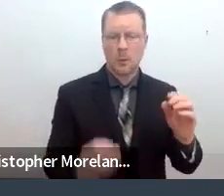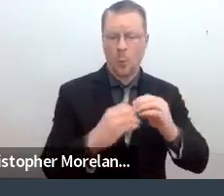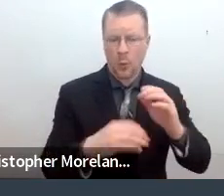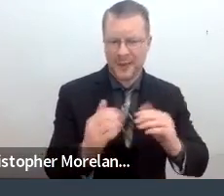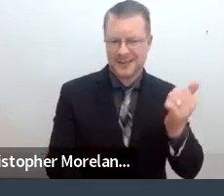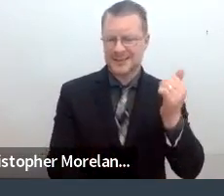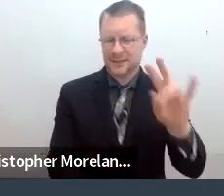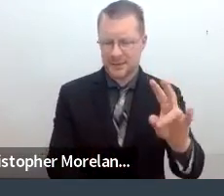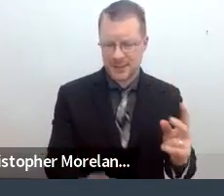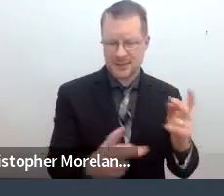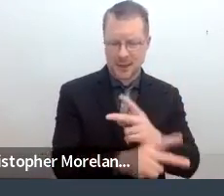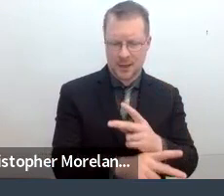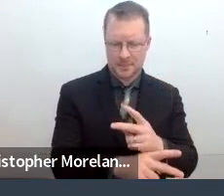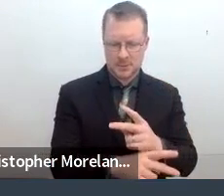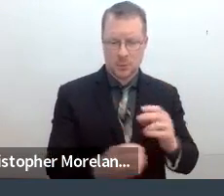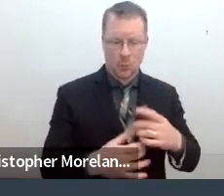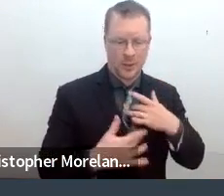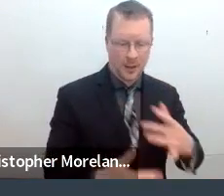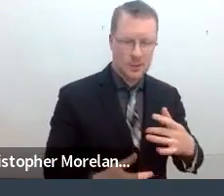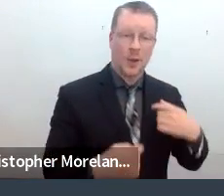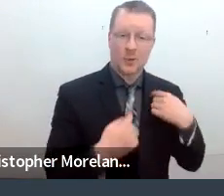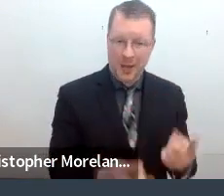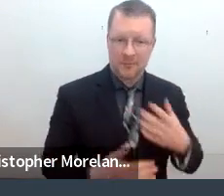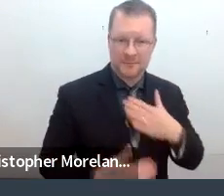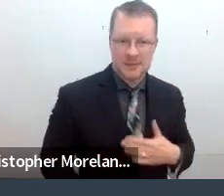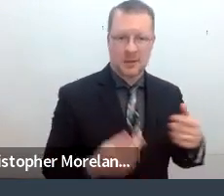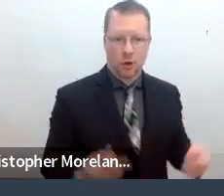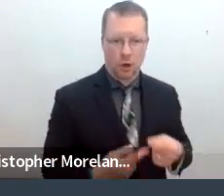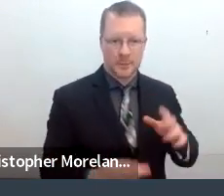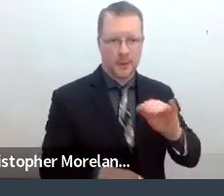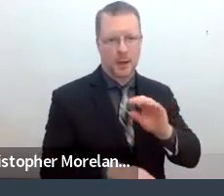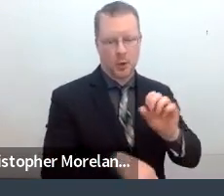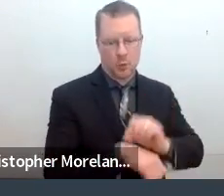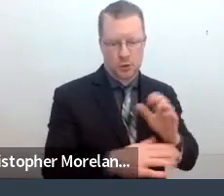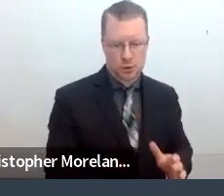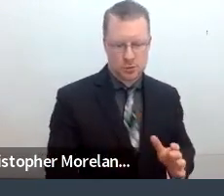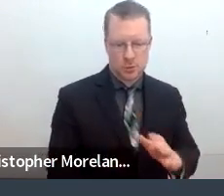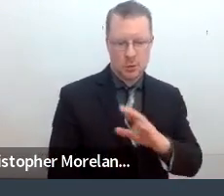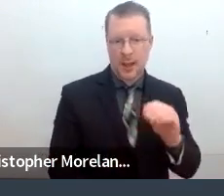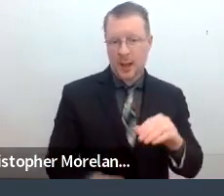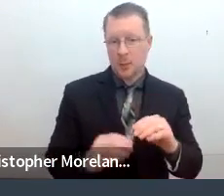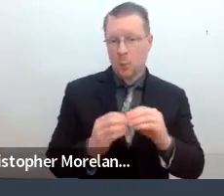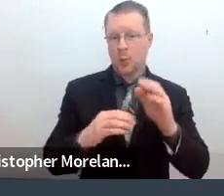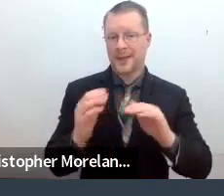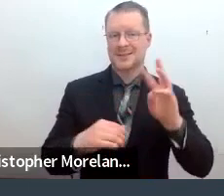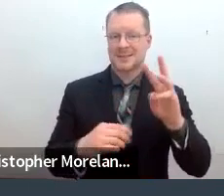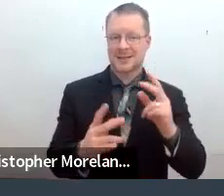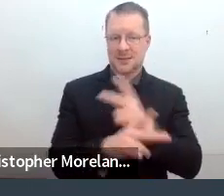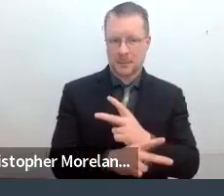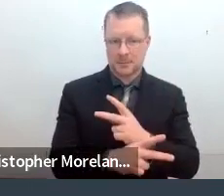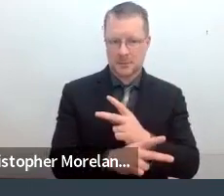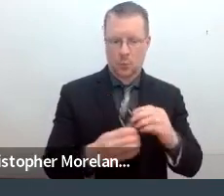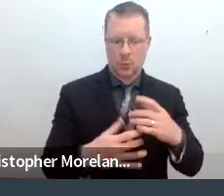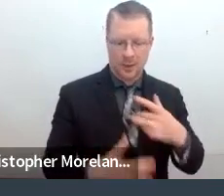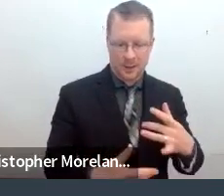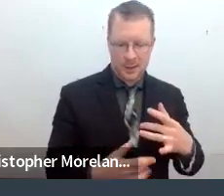Disabled physicians were also more than 16 times more likely to have been physically harmed by coworkers, and